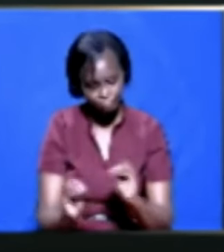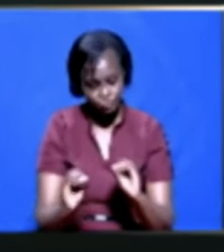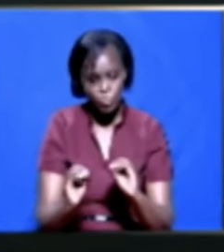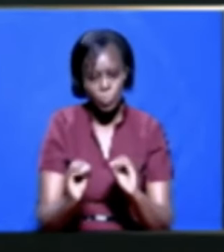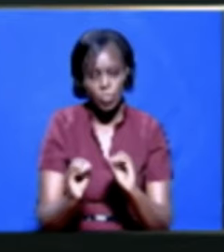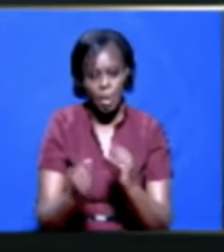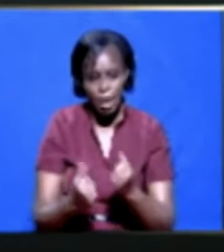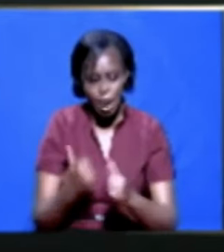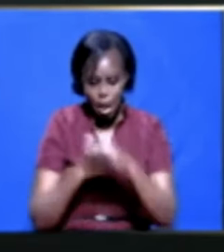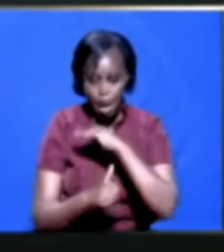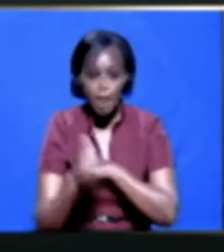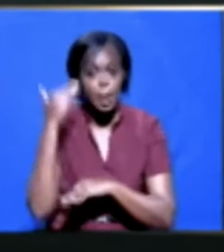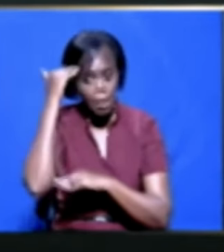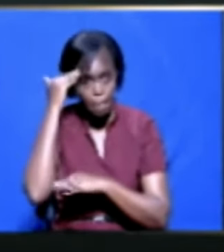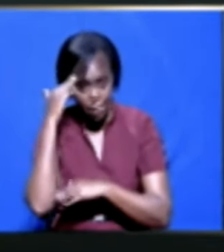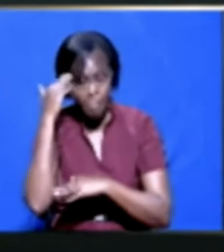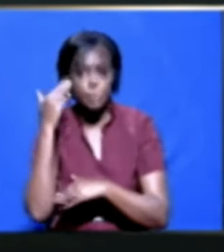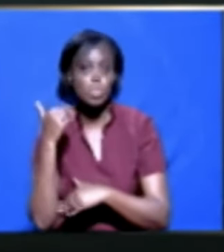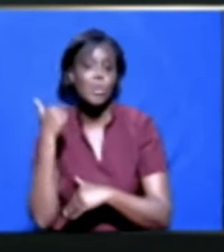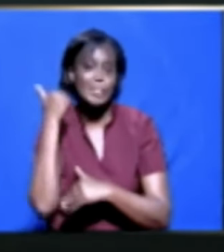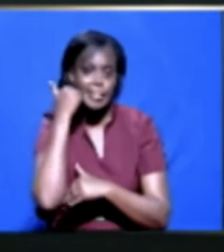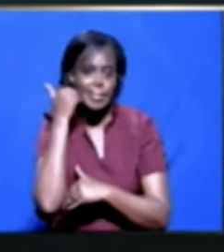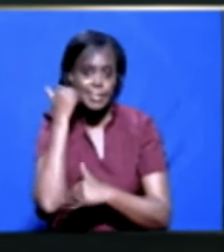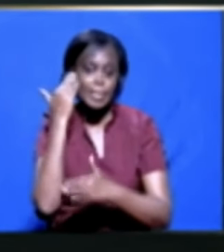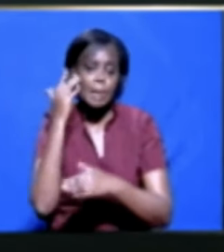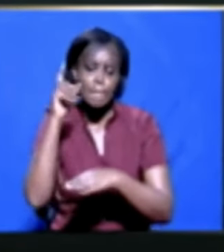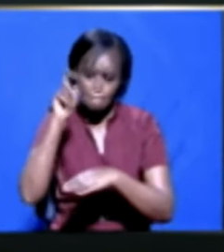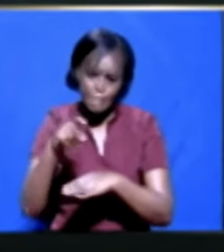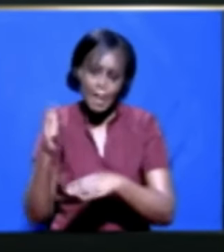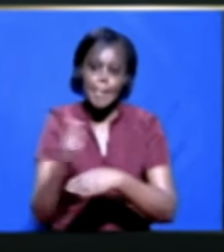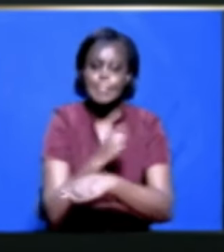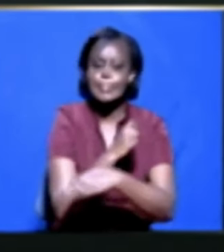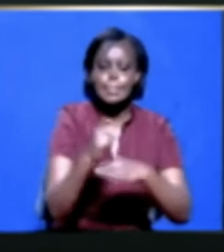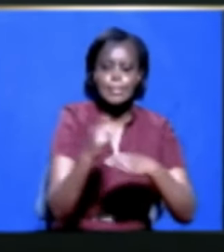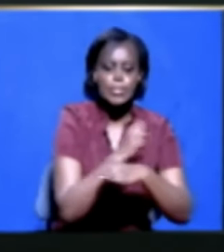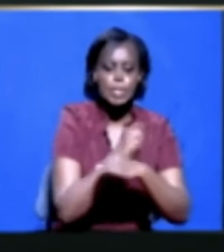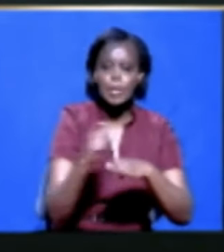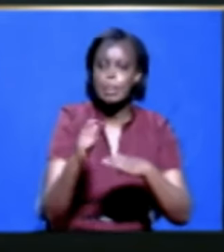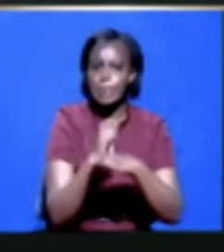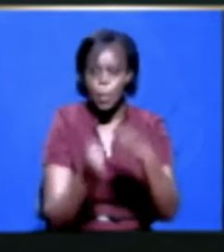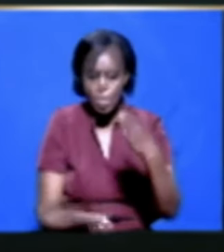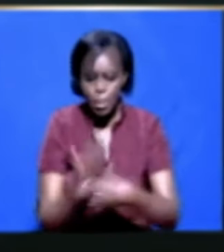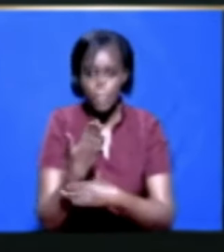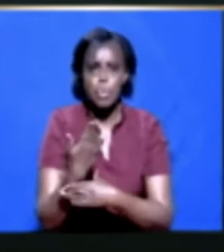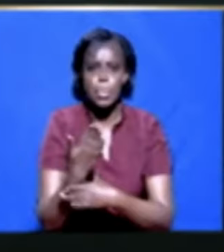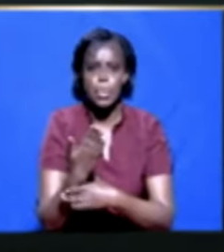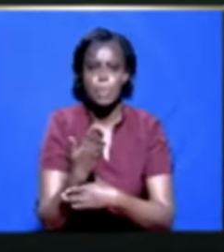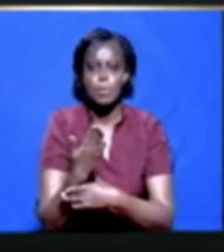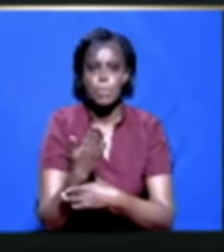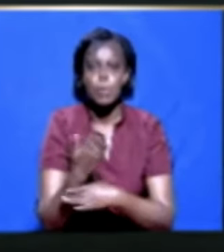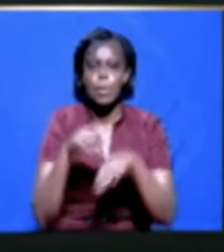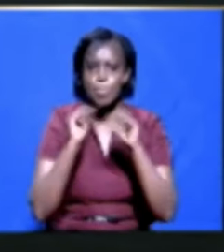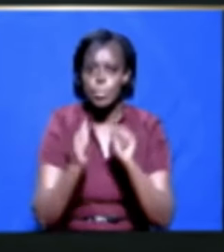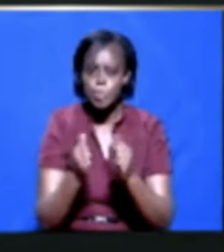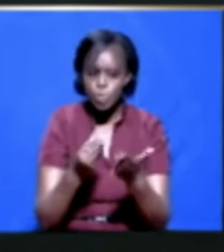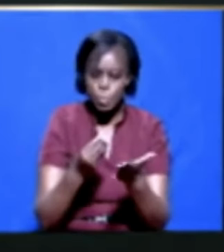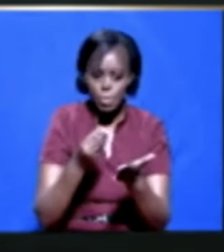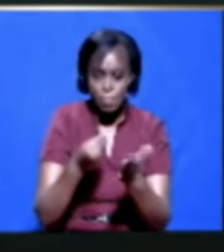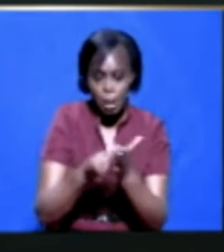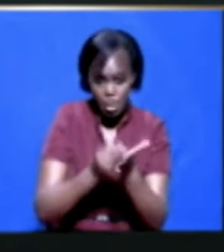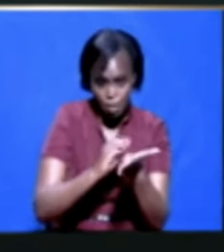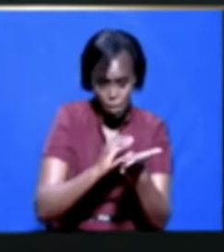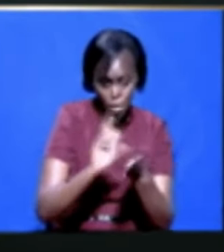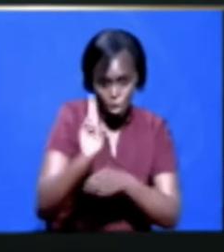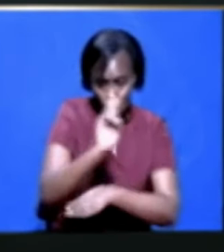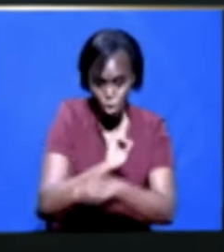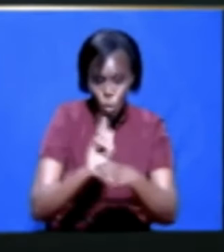illness. So that means that some training must be put in account. Some money should be spent